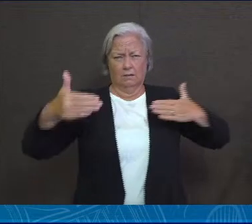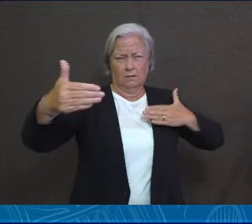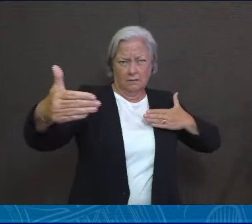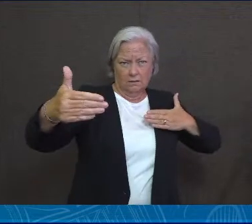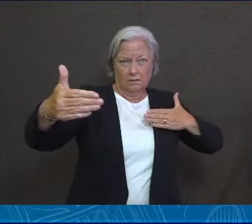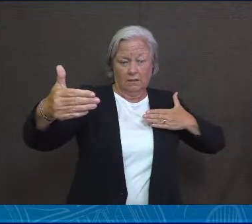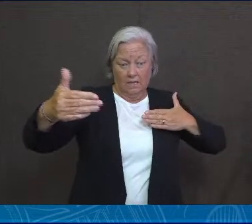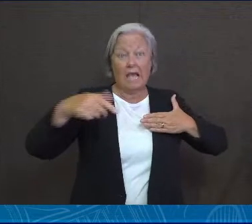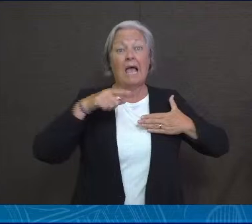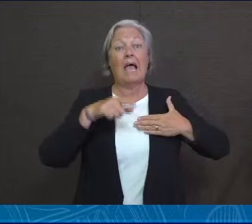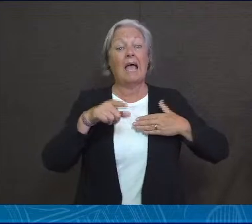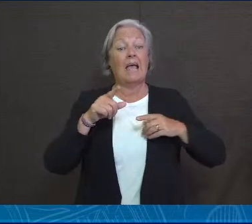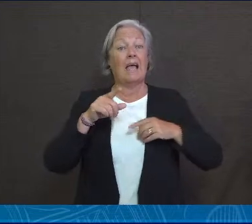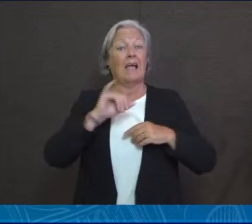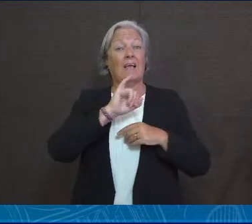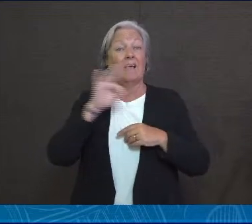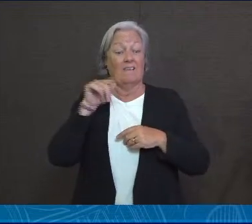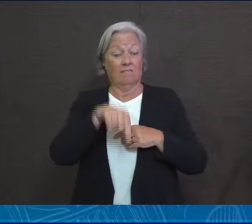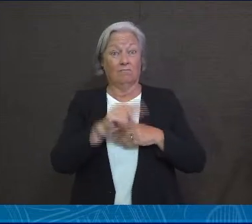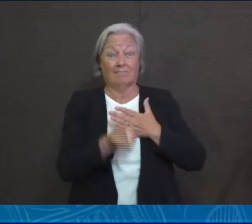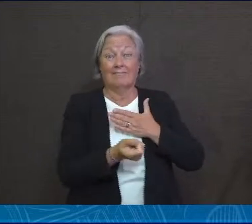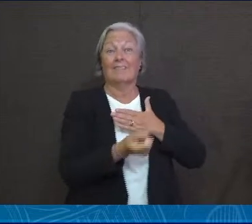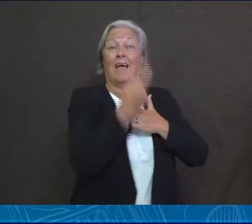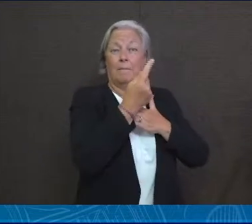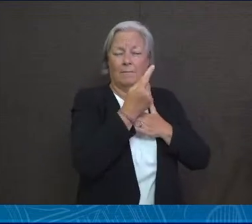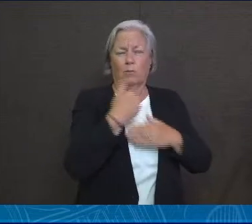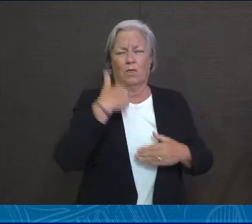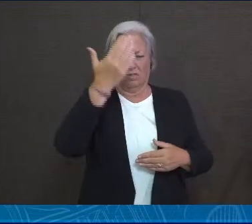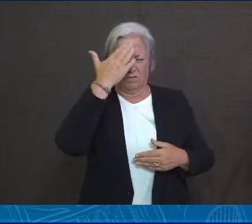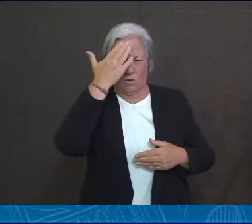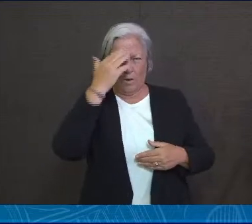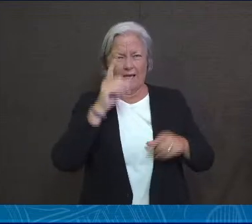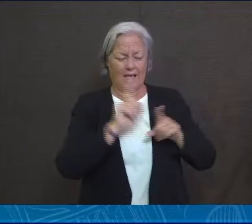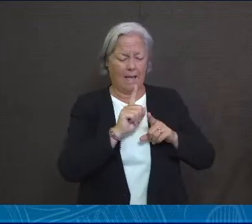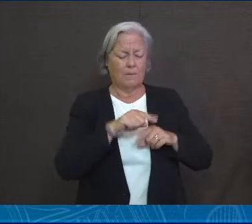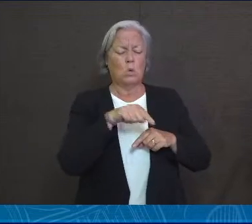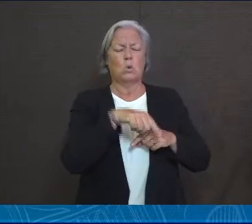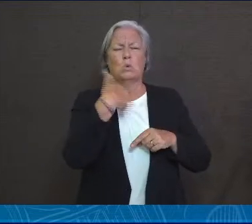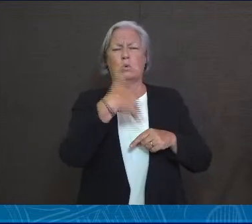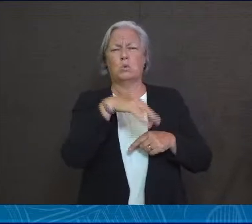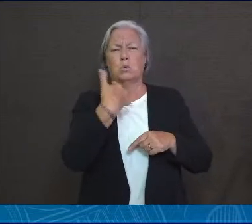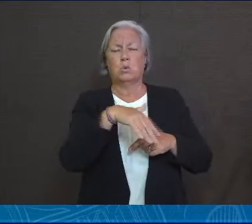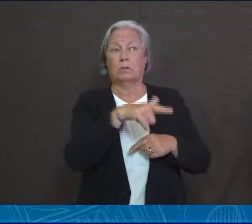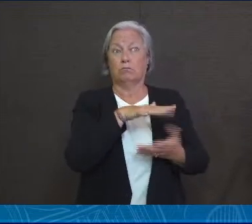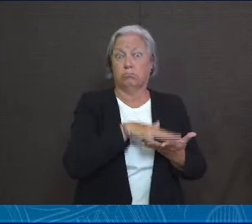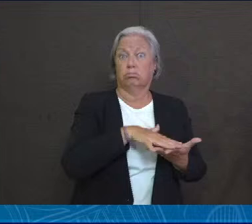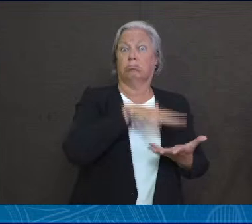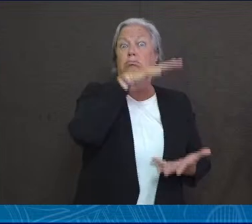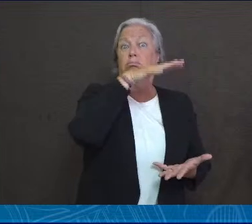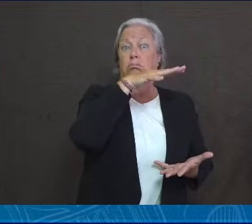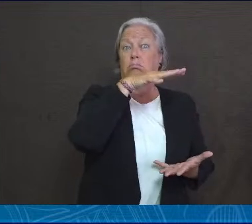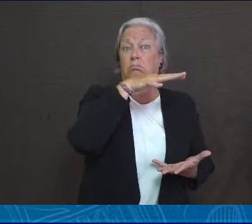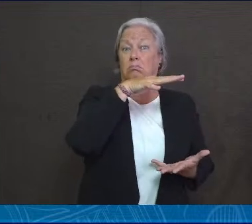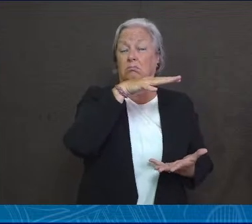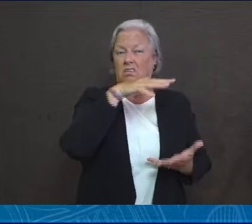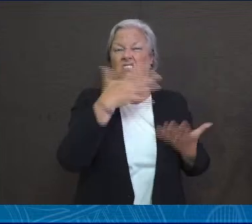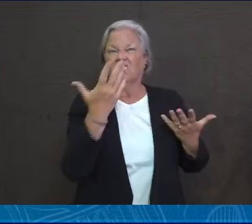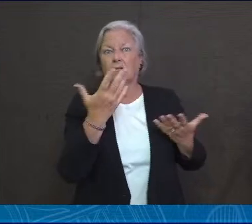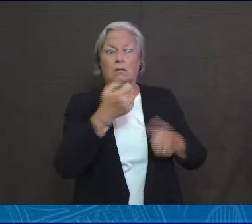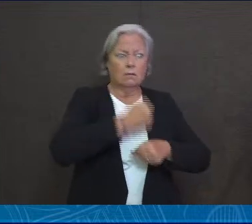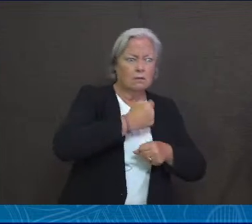cost perspective, and that allows us to target priority actions from a collective